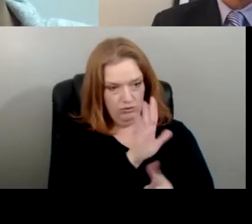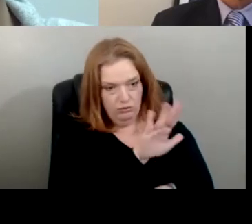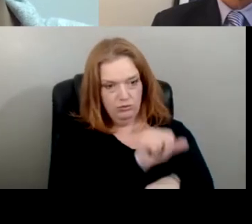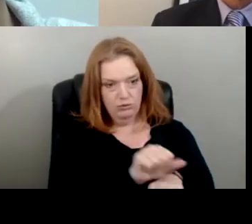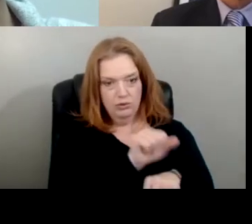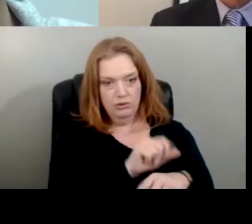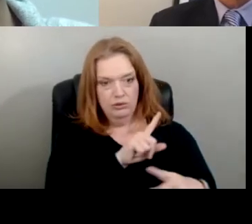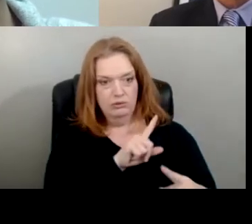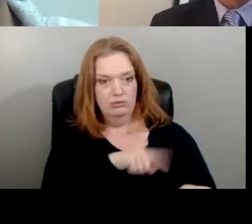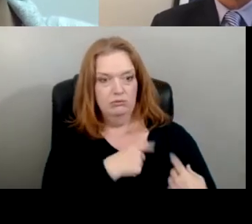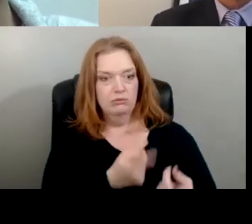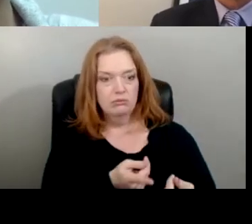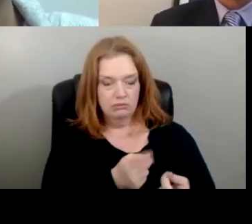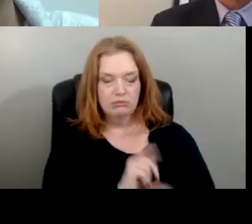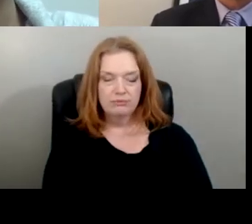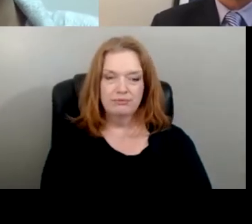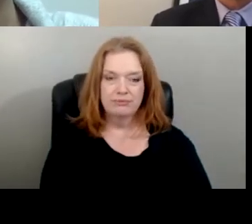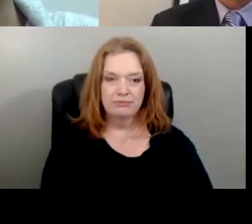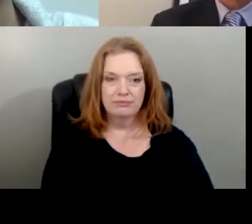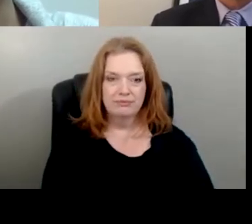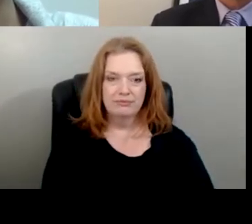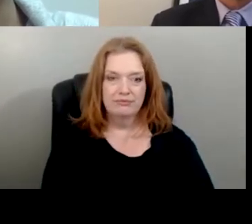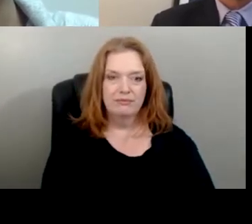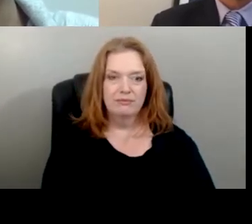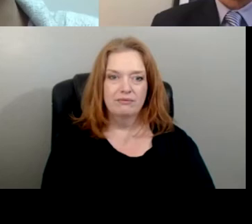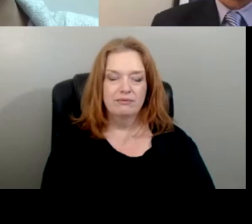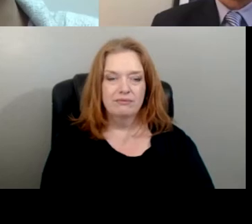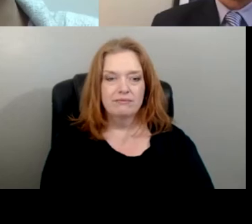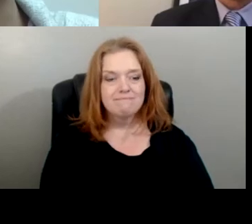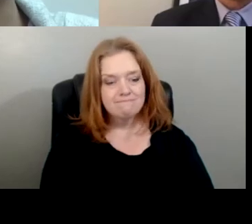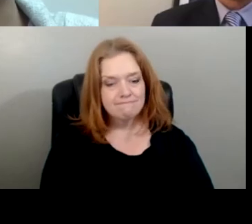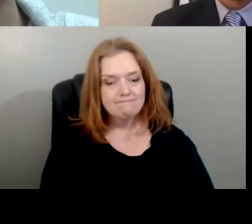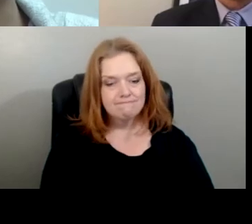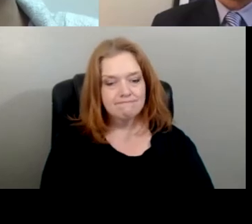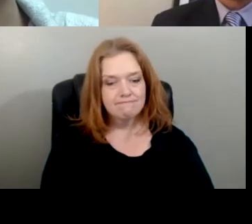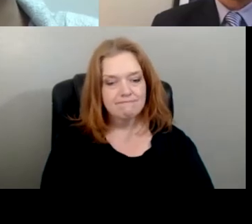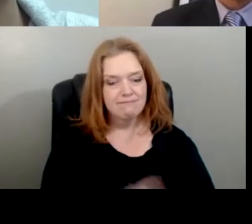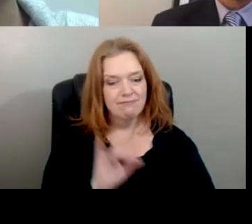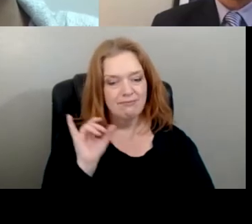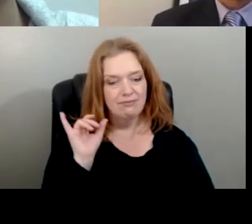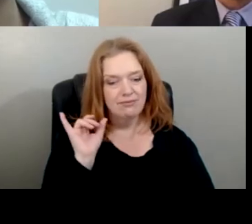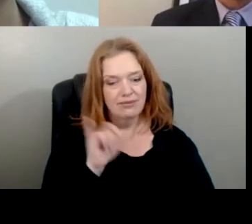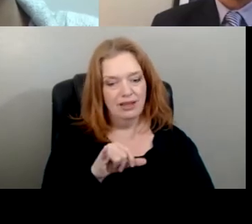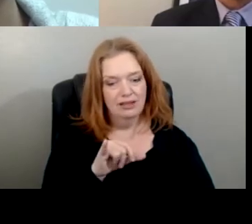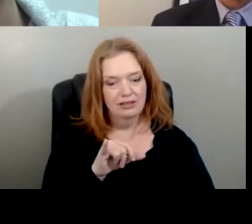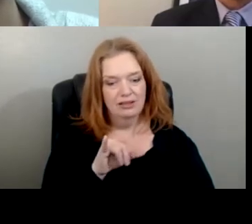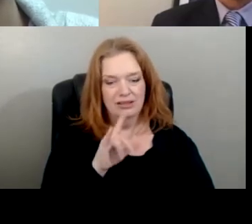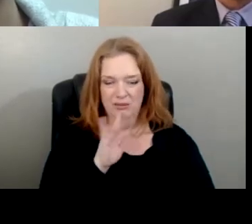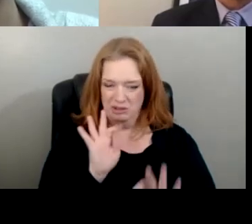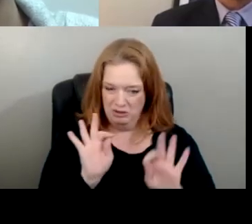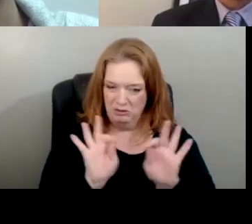community leaders and stakeholders are already doing. And so I think that that's been critical to the work and critical to the